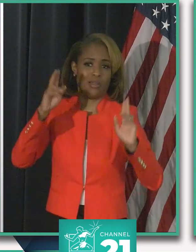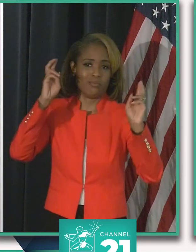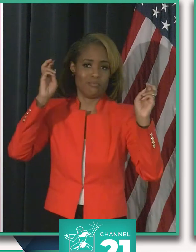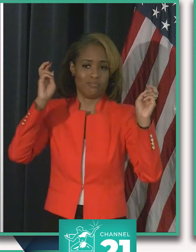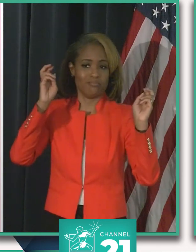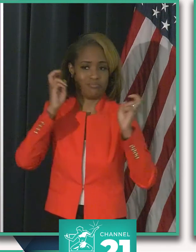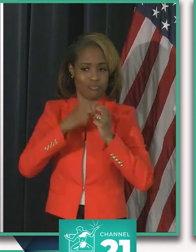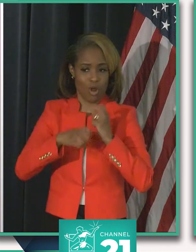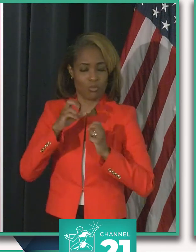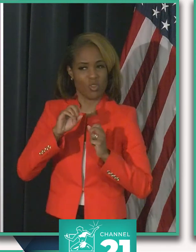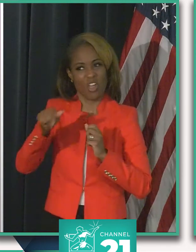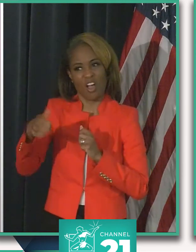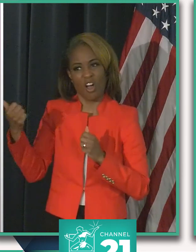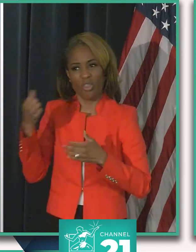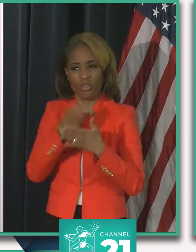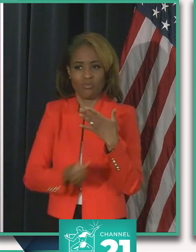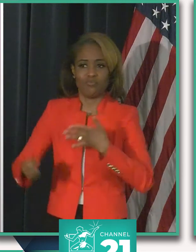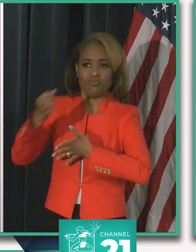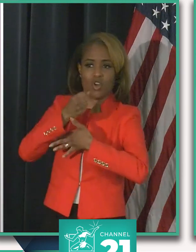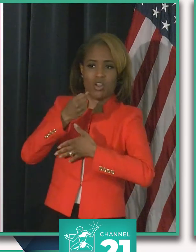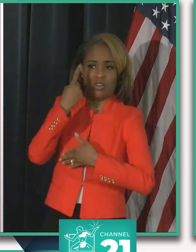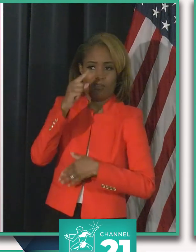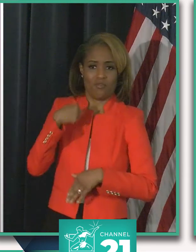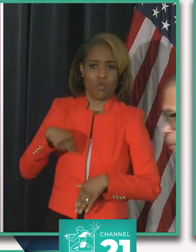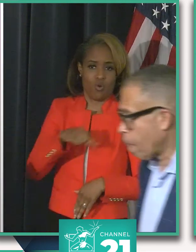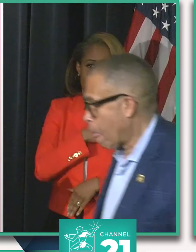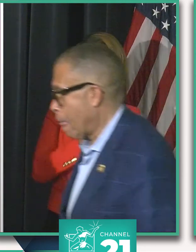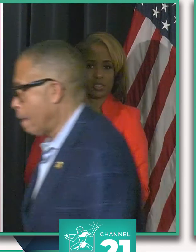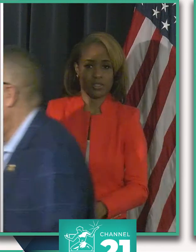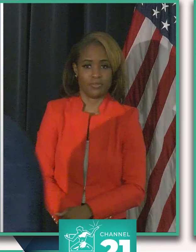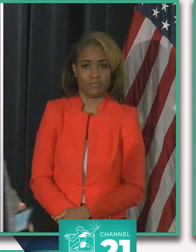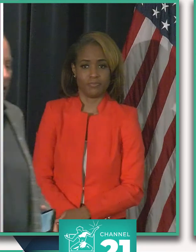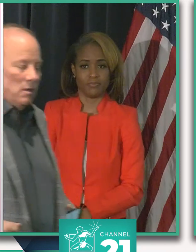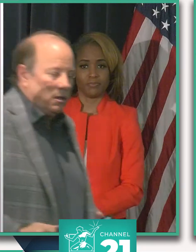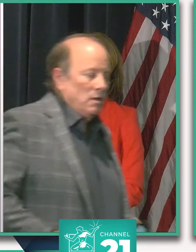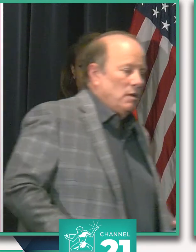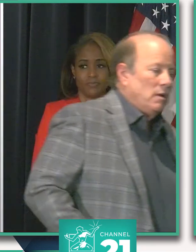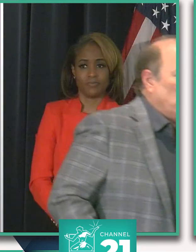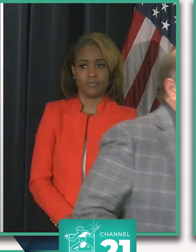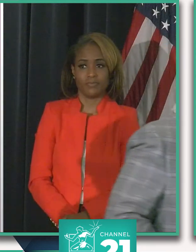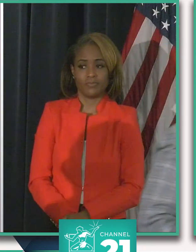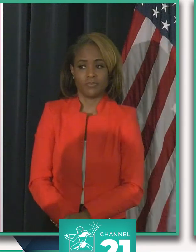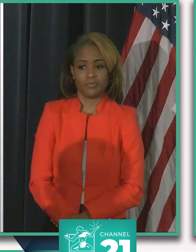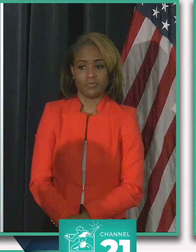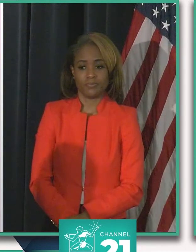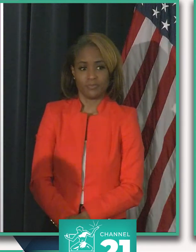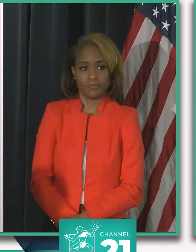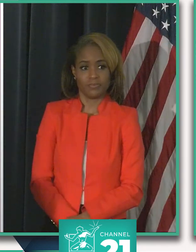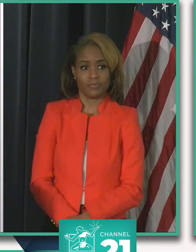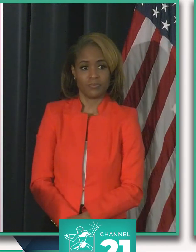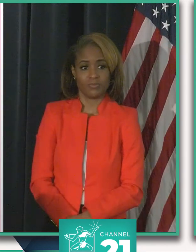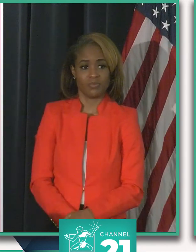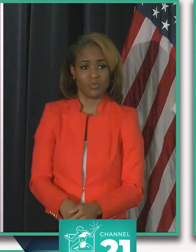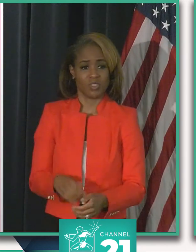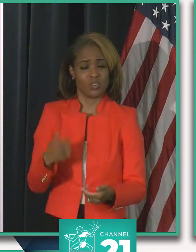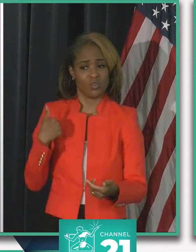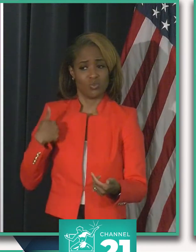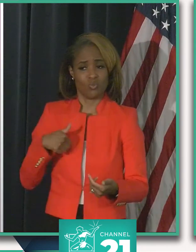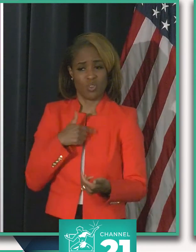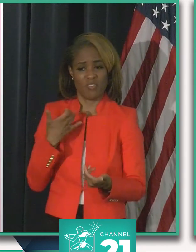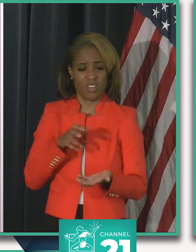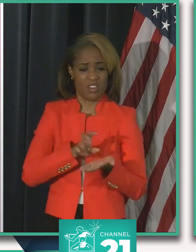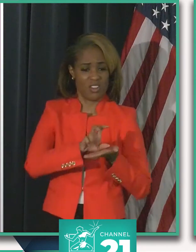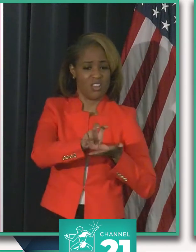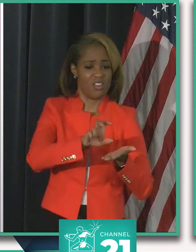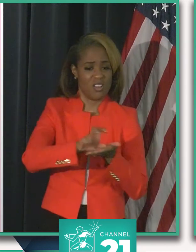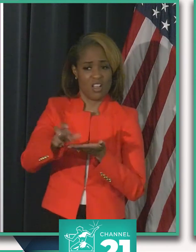our top priorities. Now, we put a lot of money into Riverside Park, and